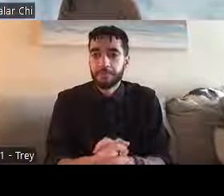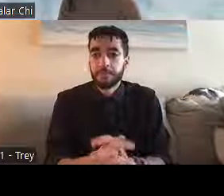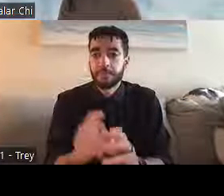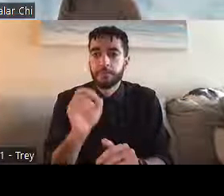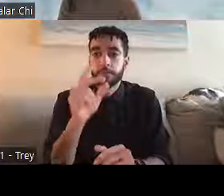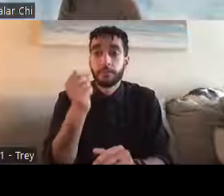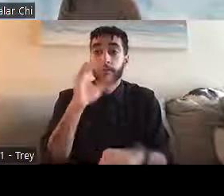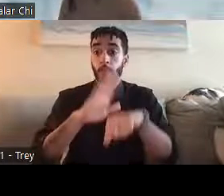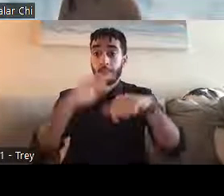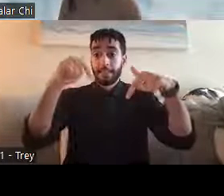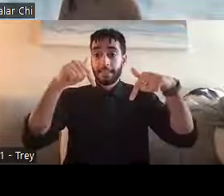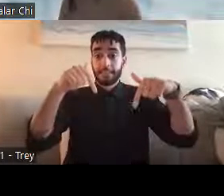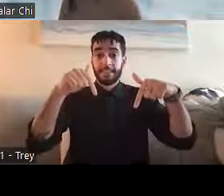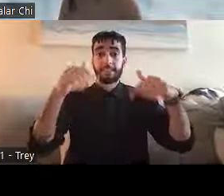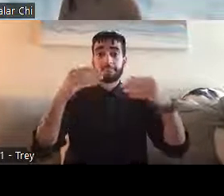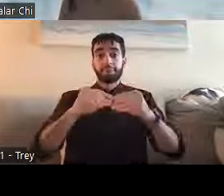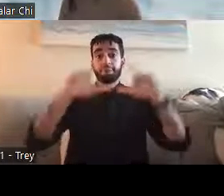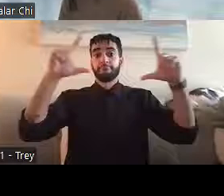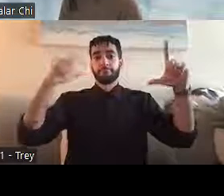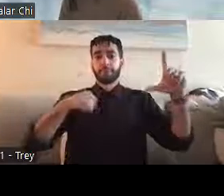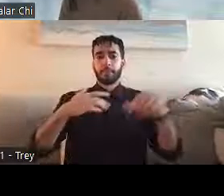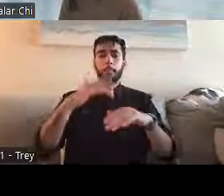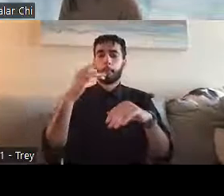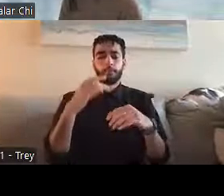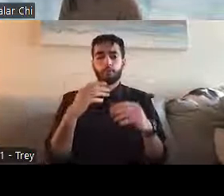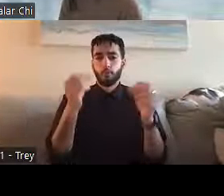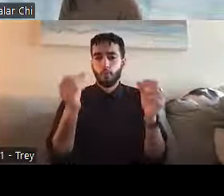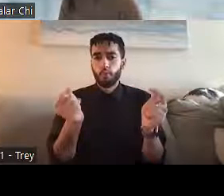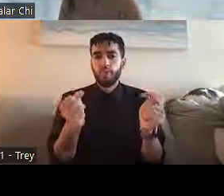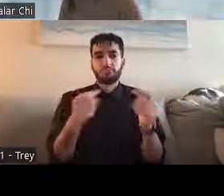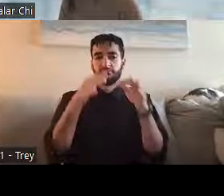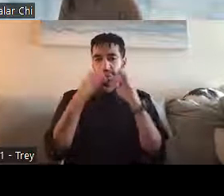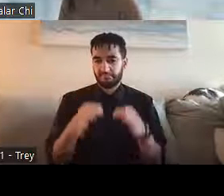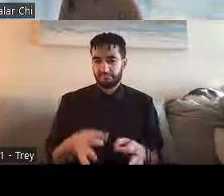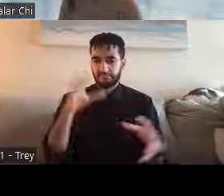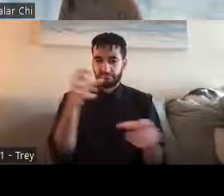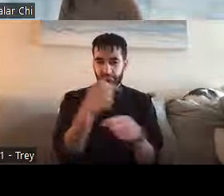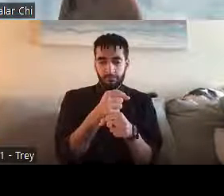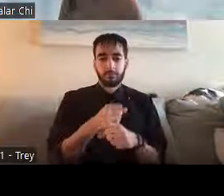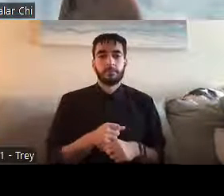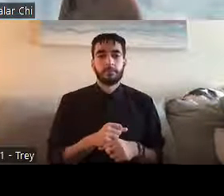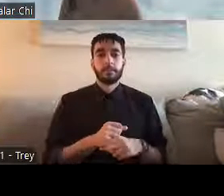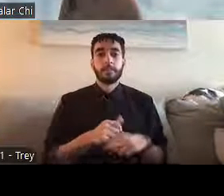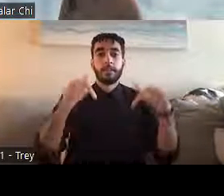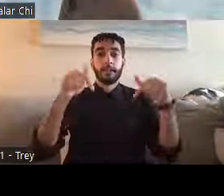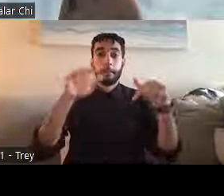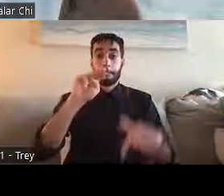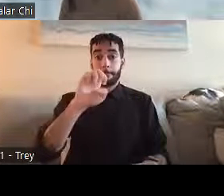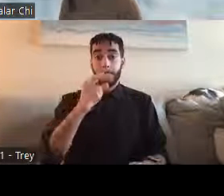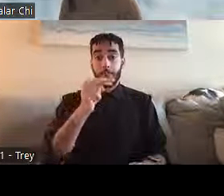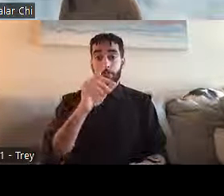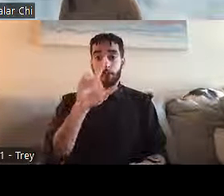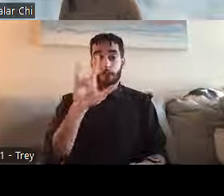this slide, I would like to provide a brief overview of the methodology. So Birthis is the nation's premier system